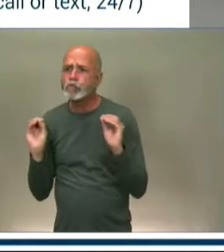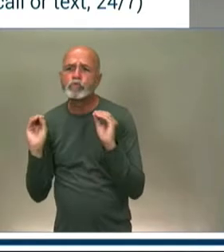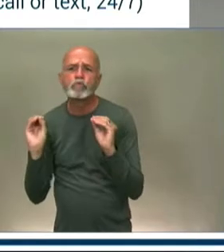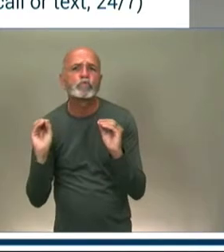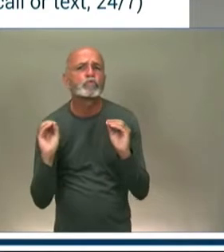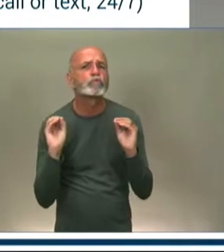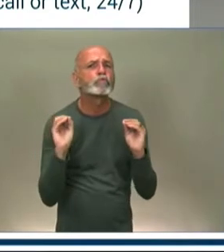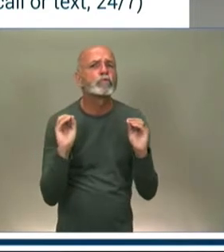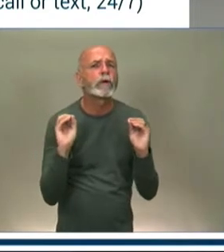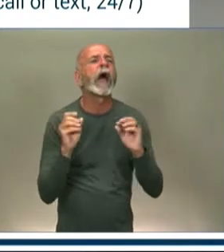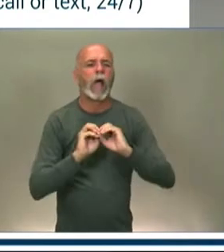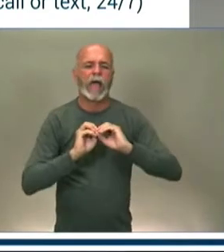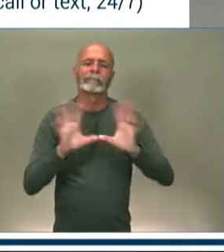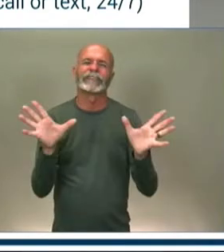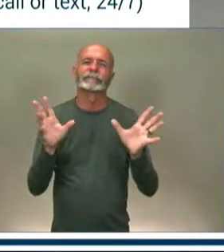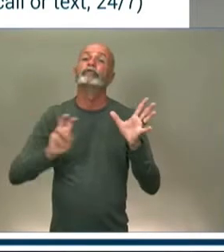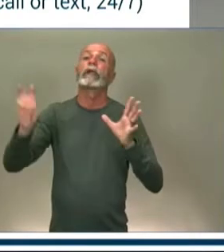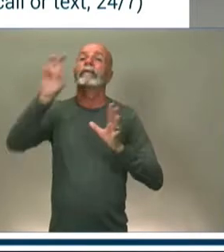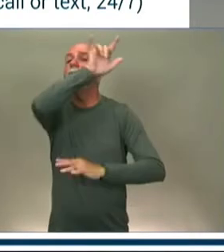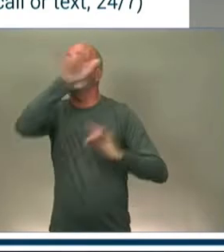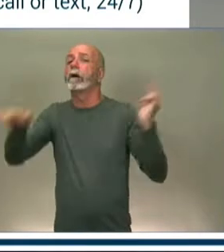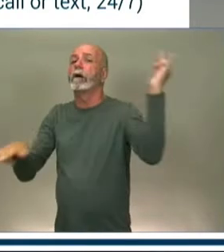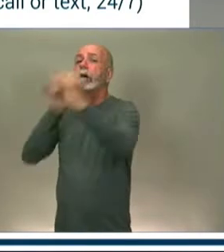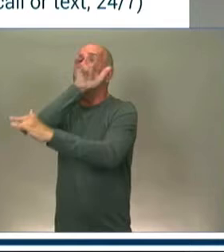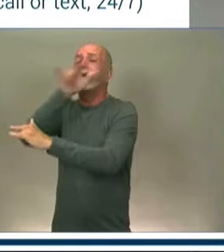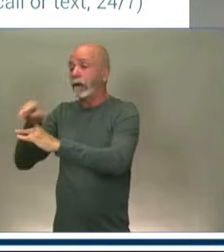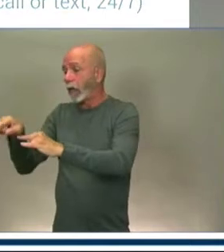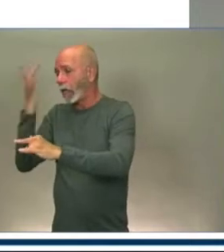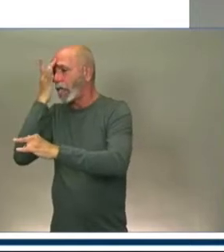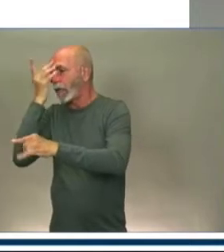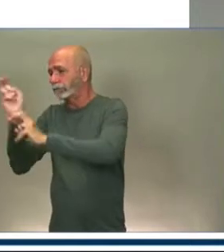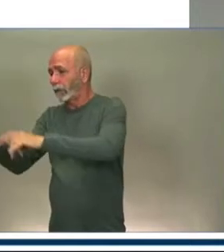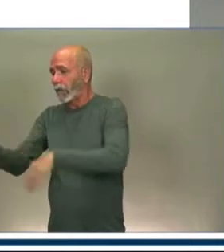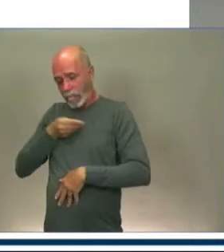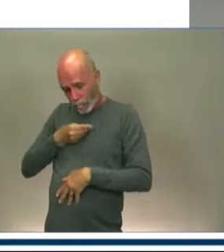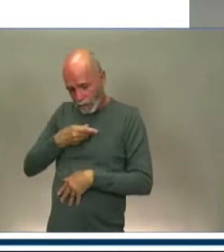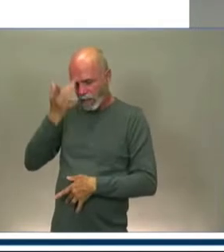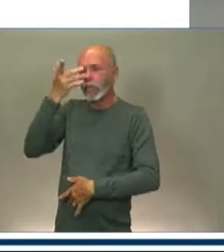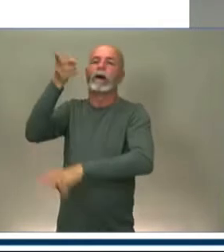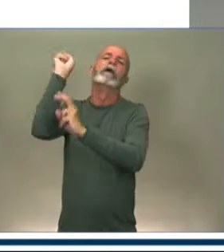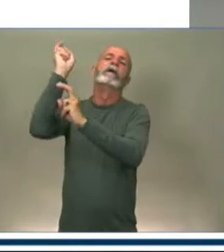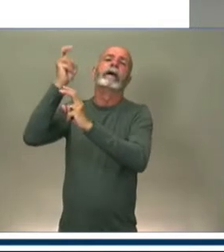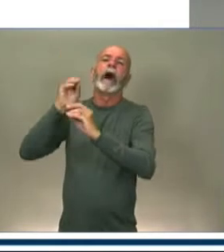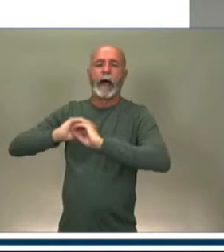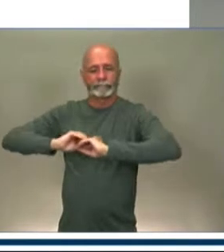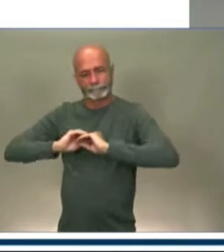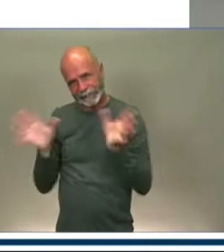close contacts of previous cases. But it's only a matter of time before the